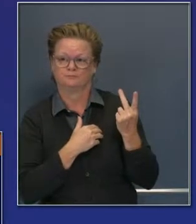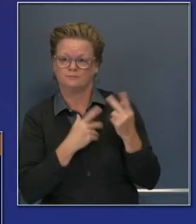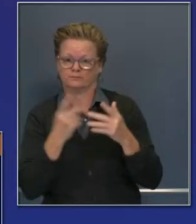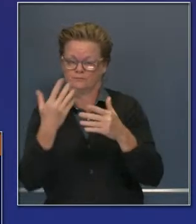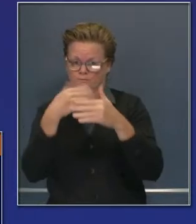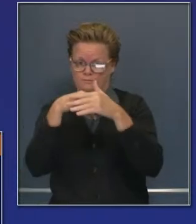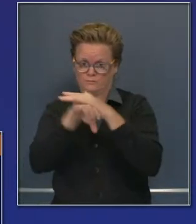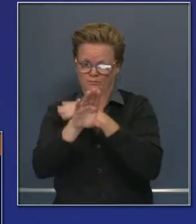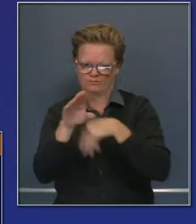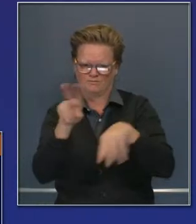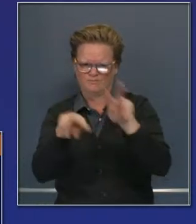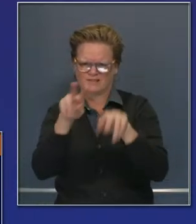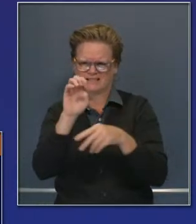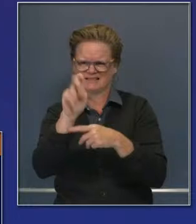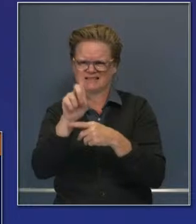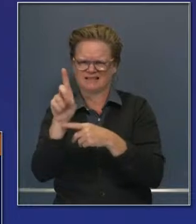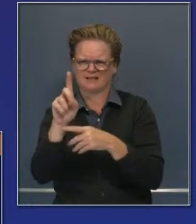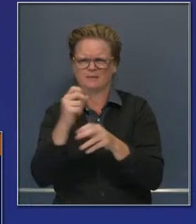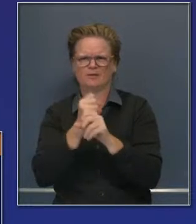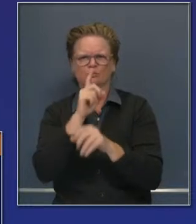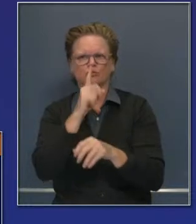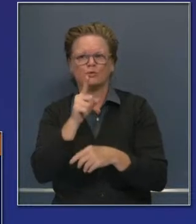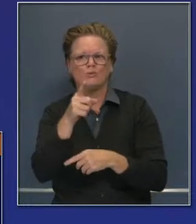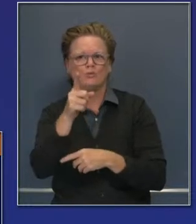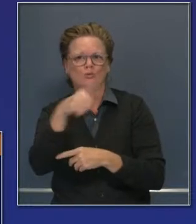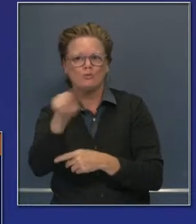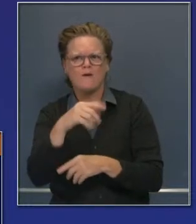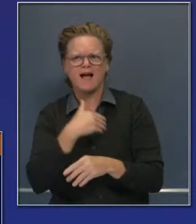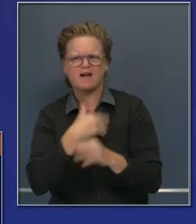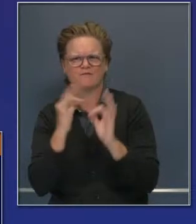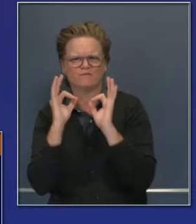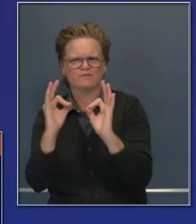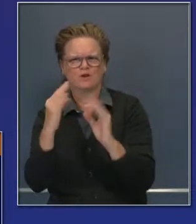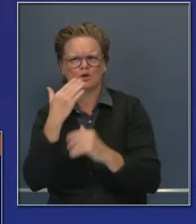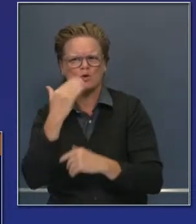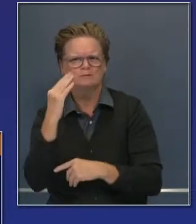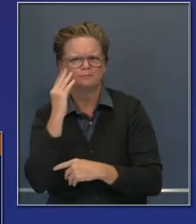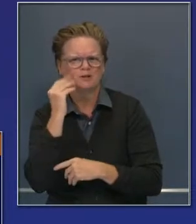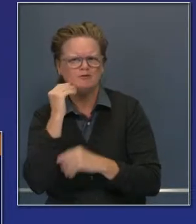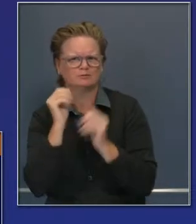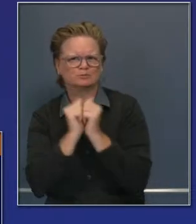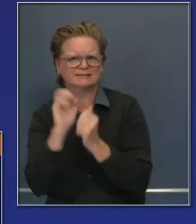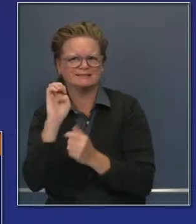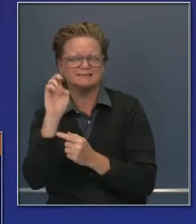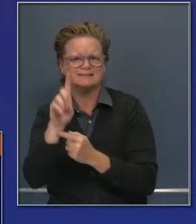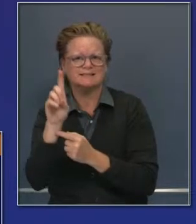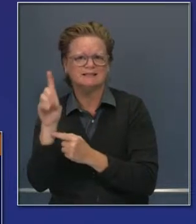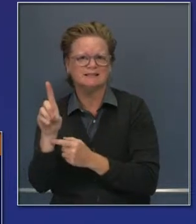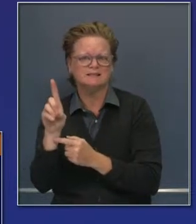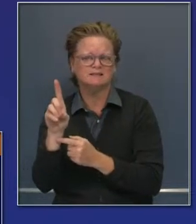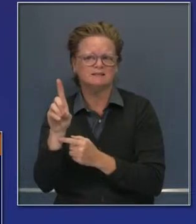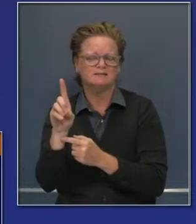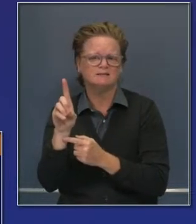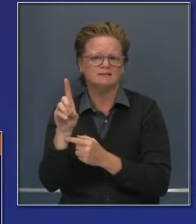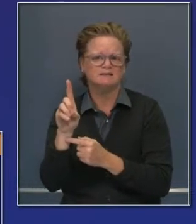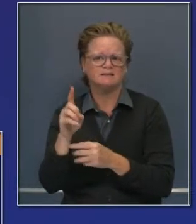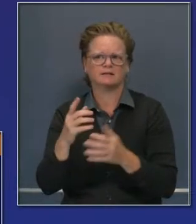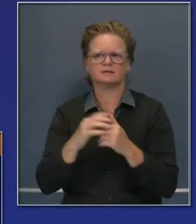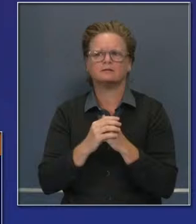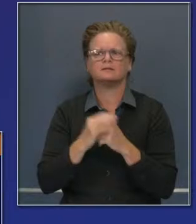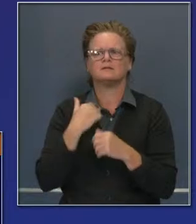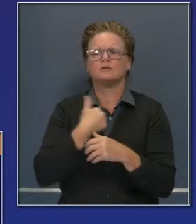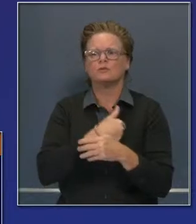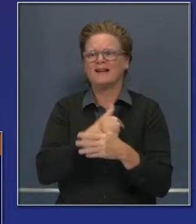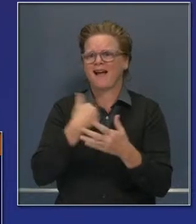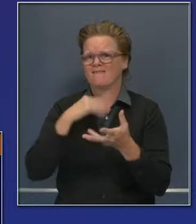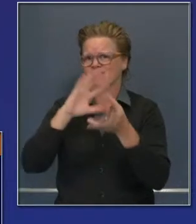have the experience that they deserve. And so our report, which we have provided to EDD, is over 70 recommendations,